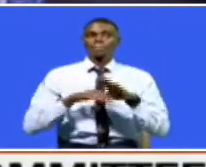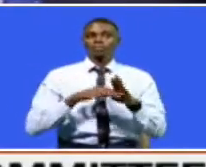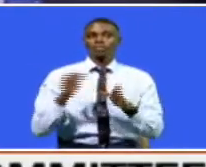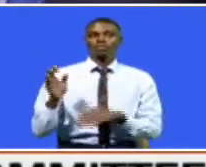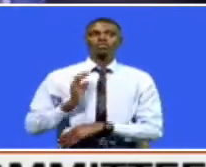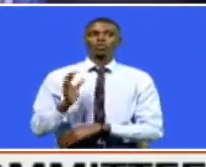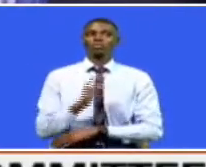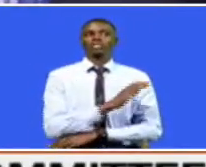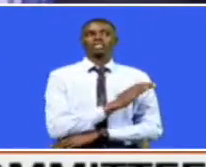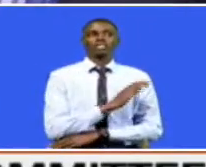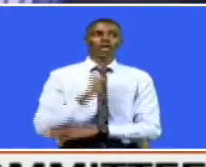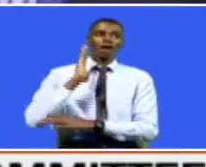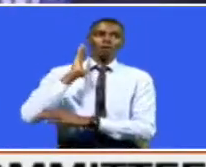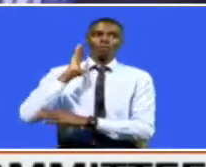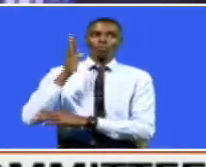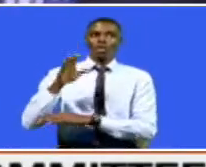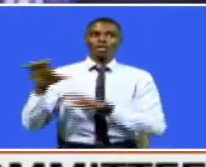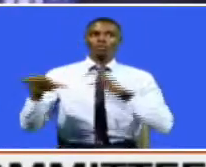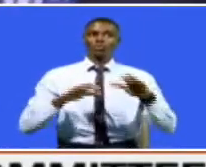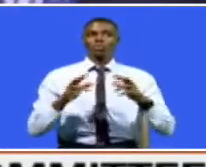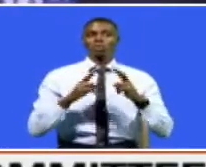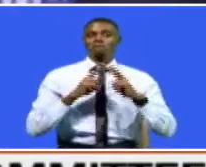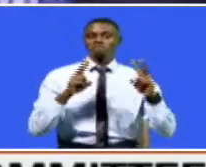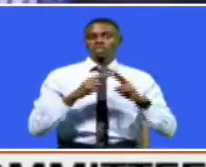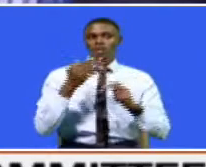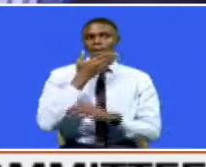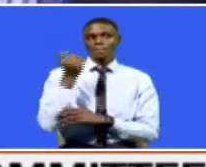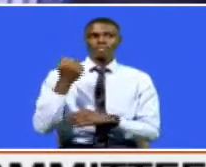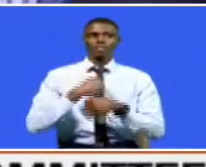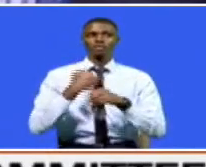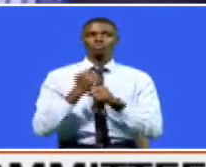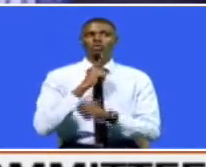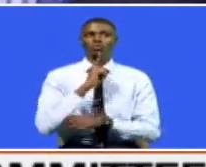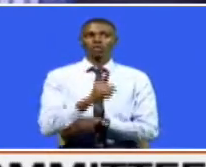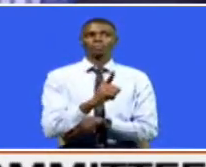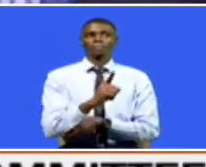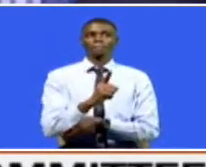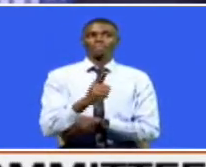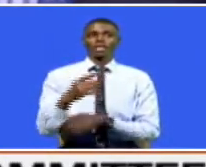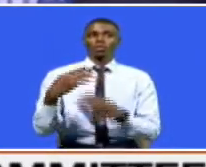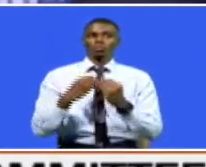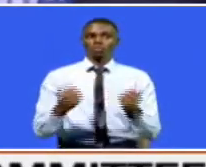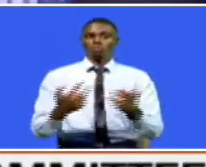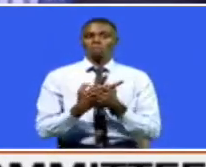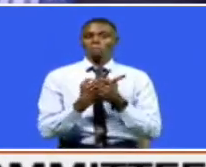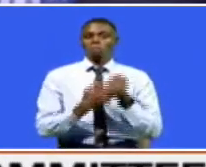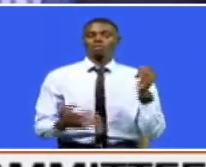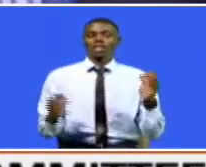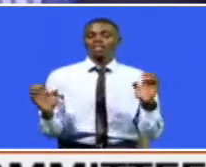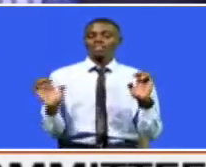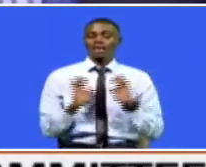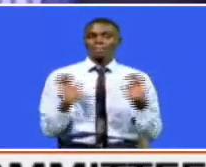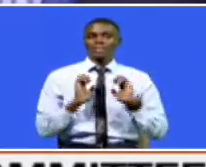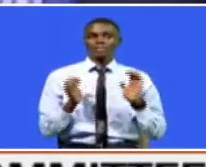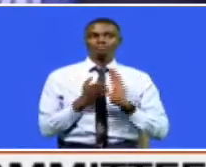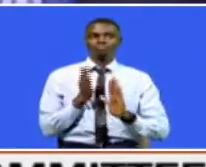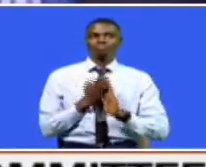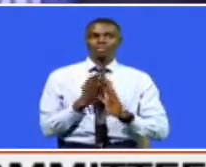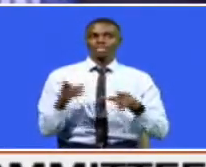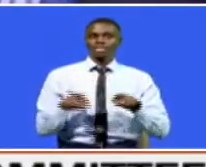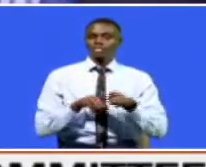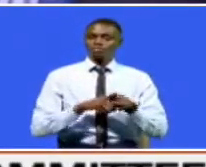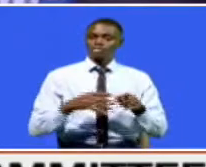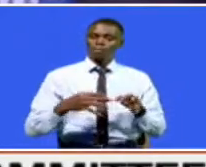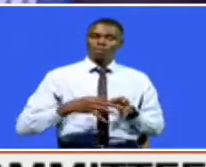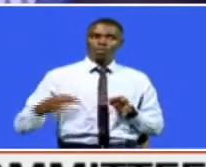committee, we will do our very best to ensure that we deal with both the emergency elements but also the long